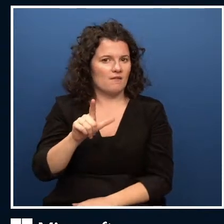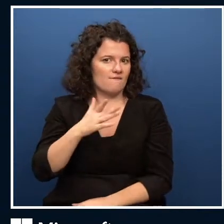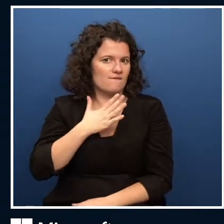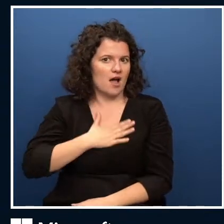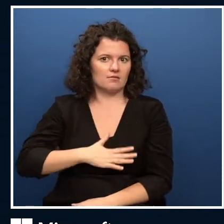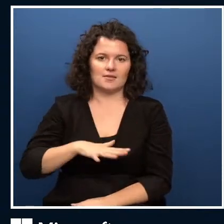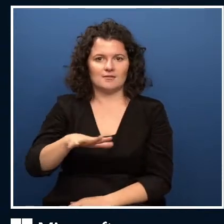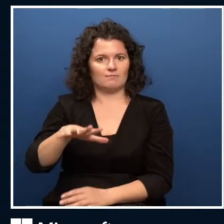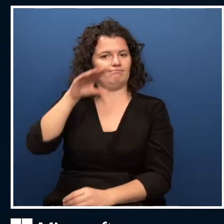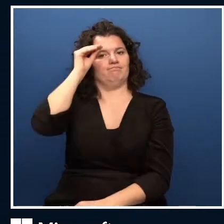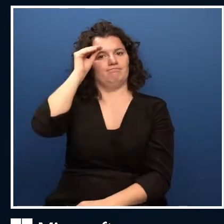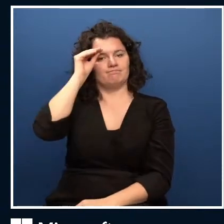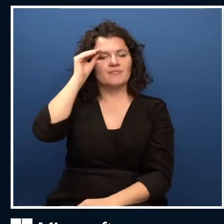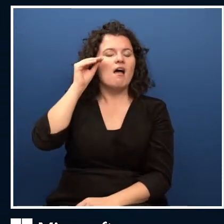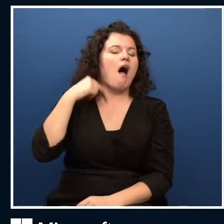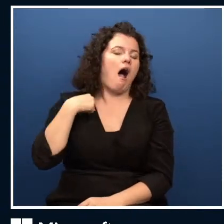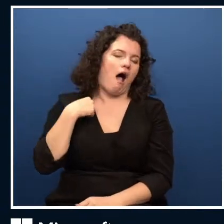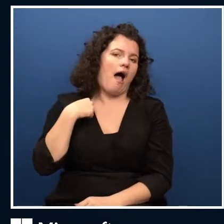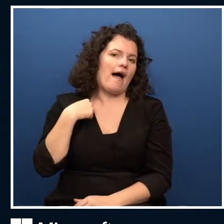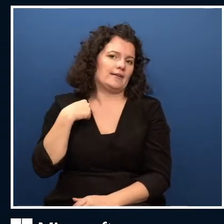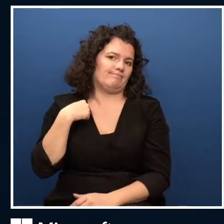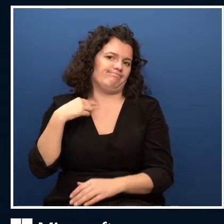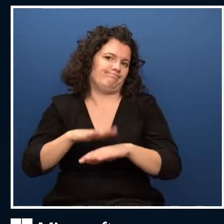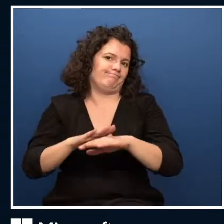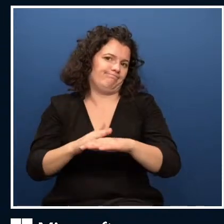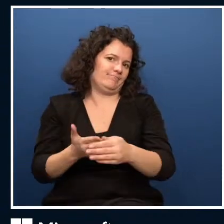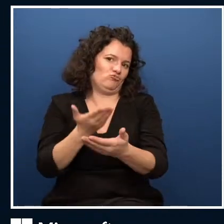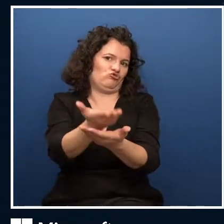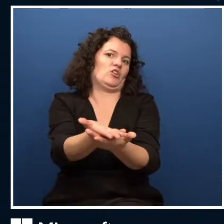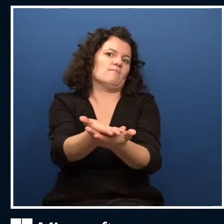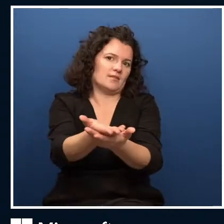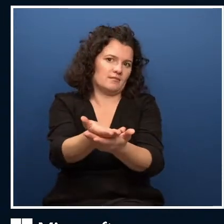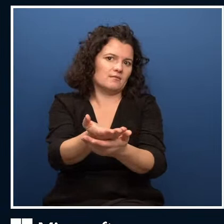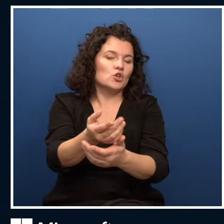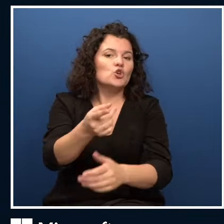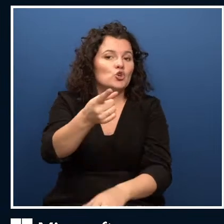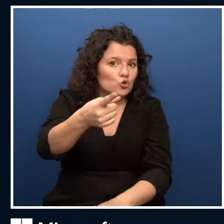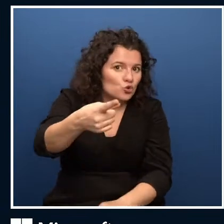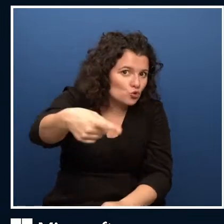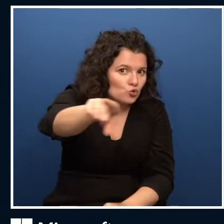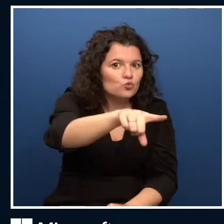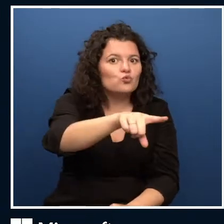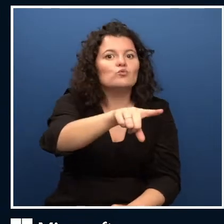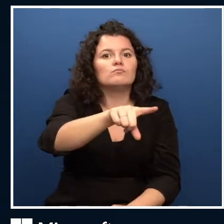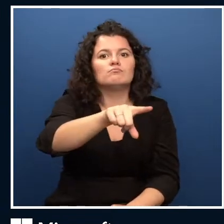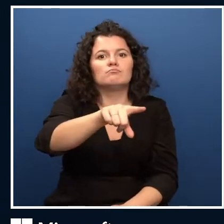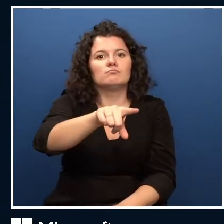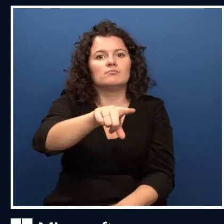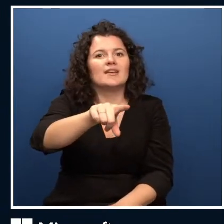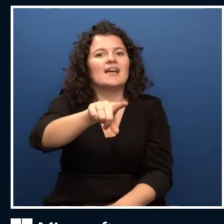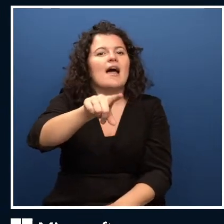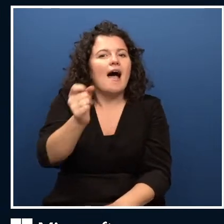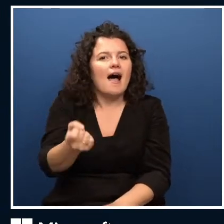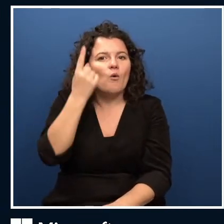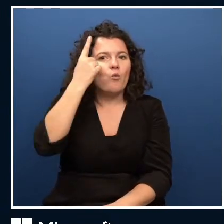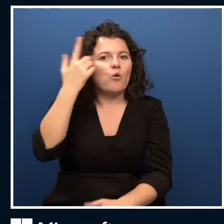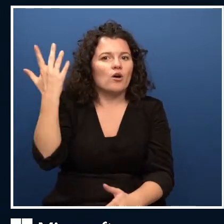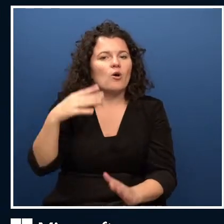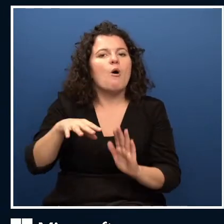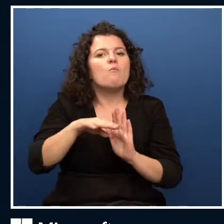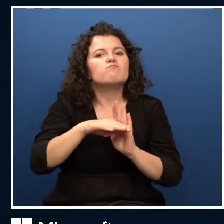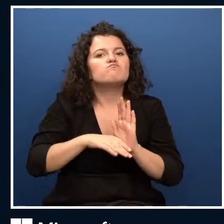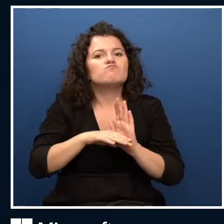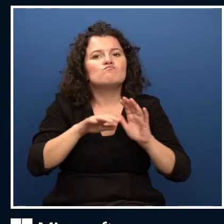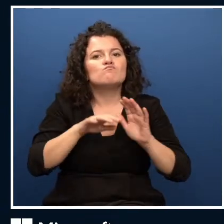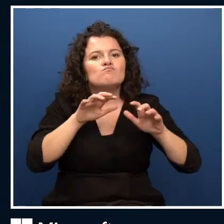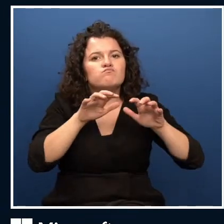need to make sure that they understand the basic of the computer language programming that they are